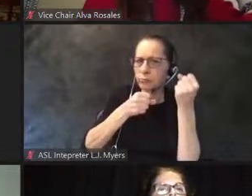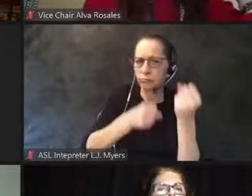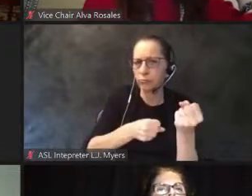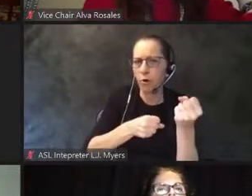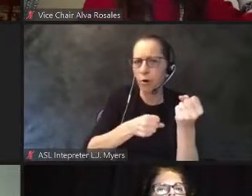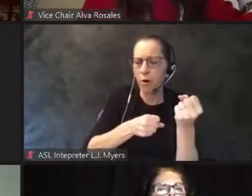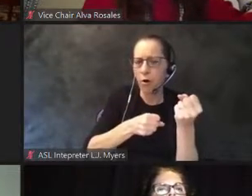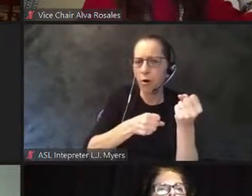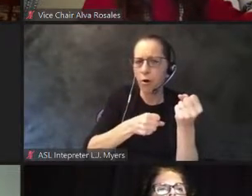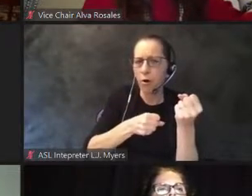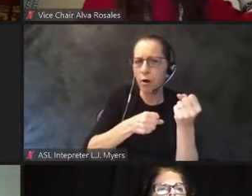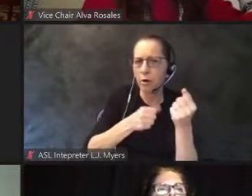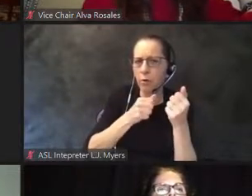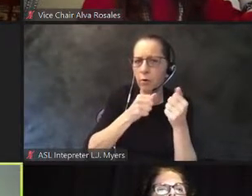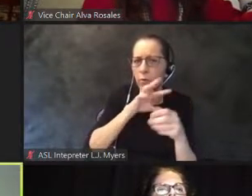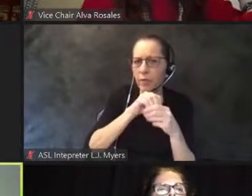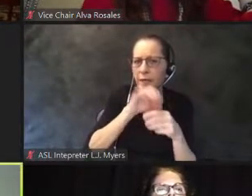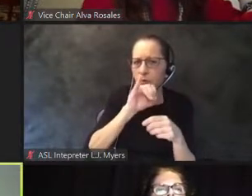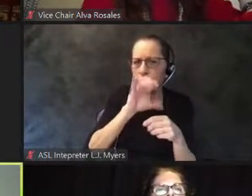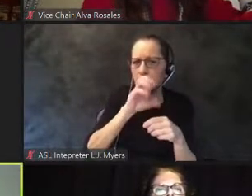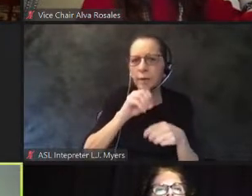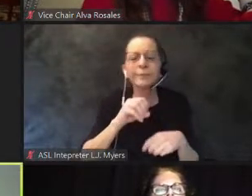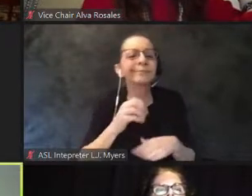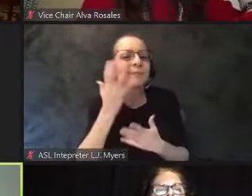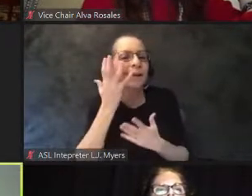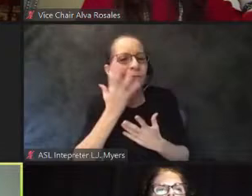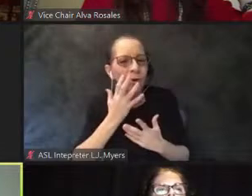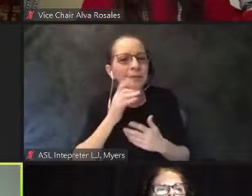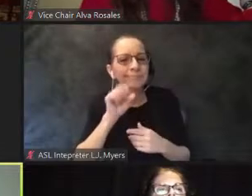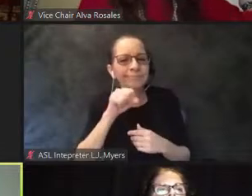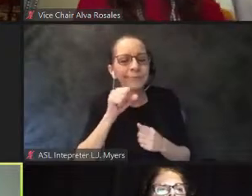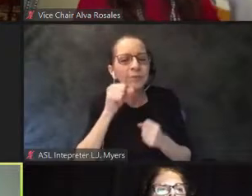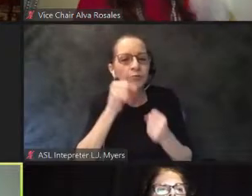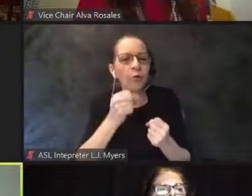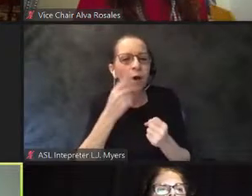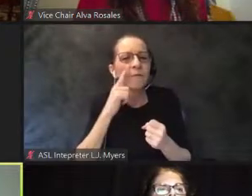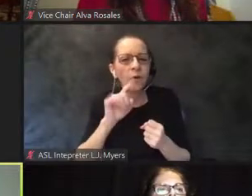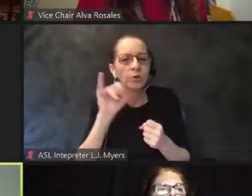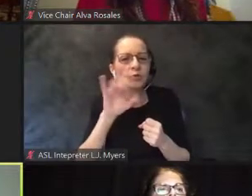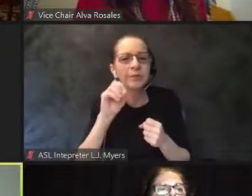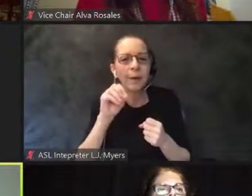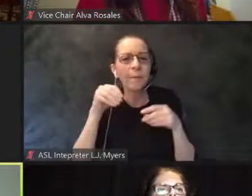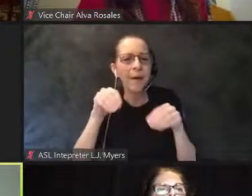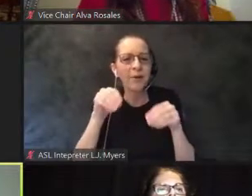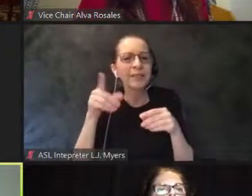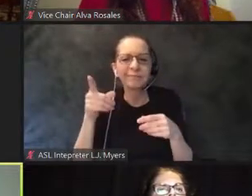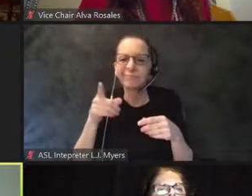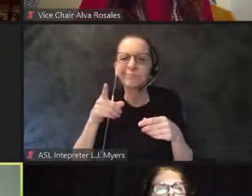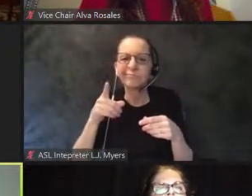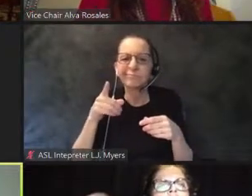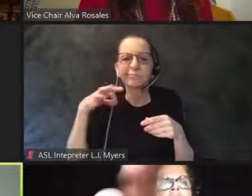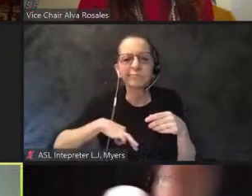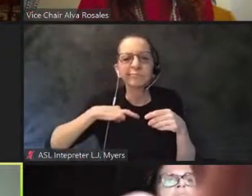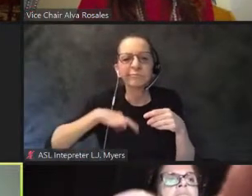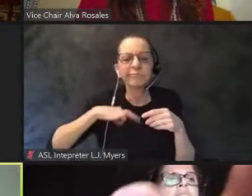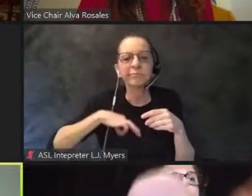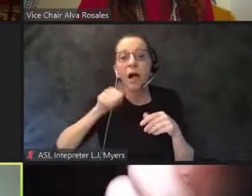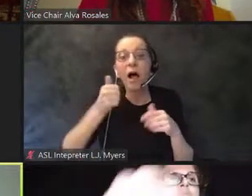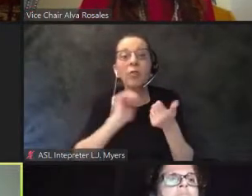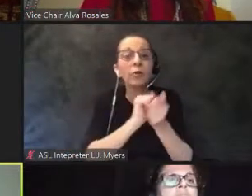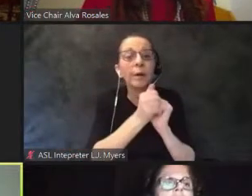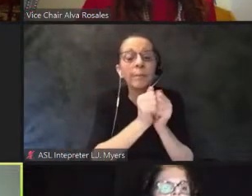for insurance companies? Unfortunately, it is strong for insurance companies. The other